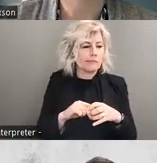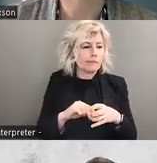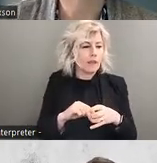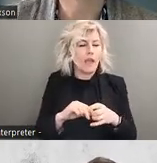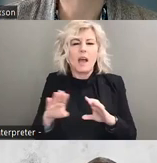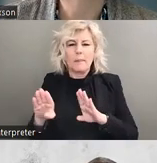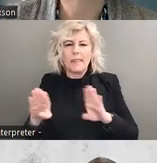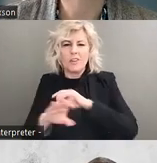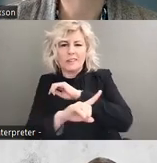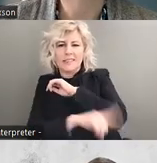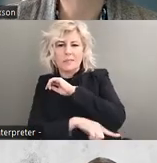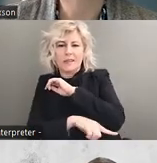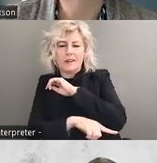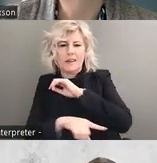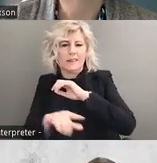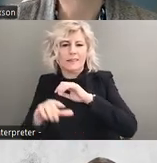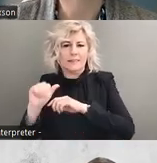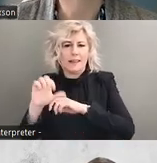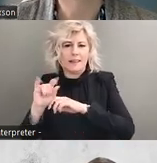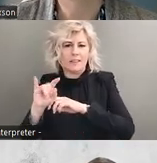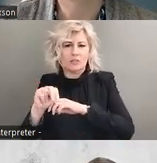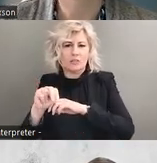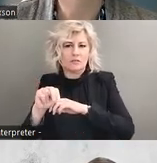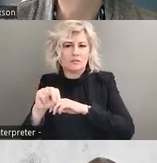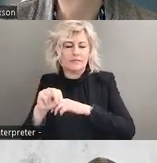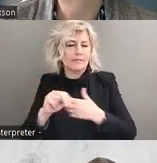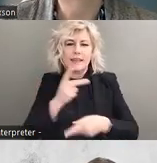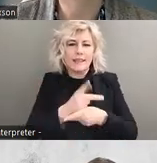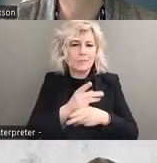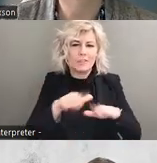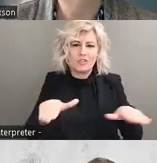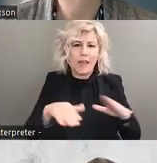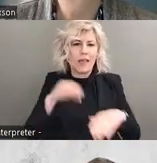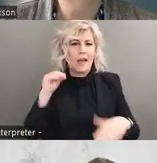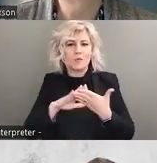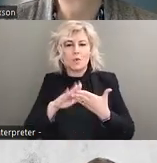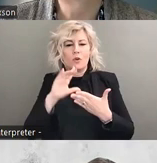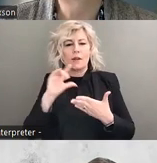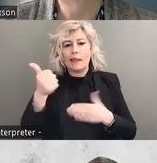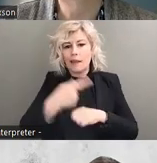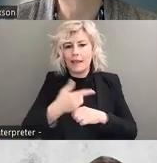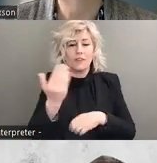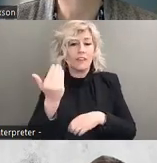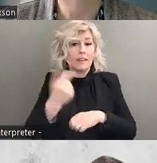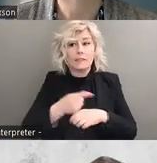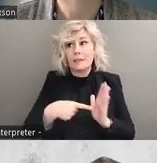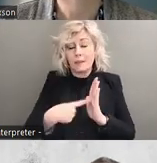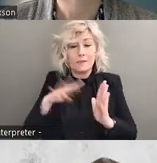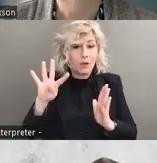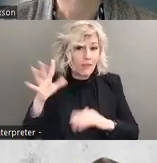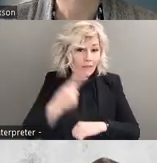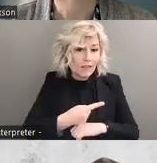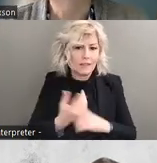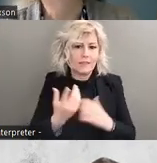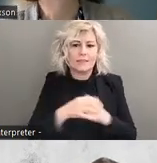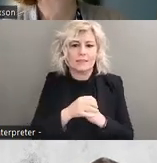disciplinary action that's really only going to keep the child out for 10 days or 15 days or sometimes 45 days.